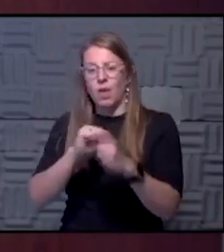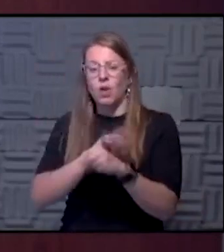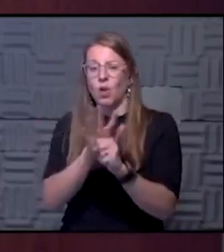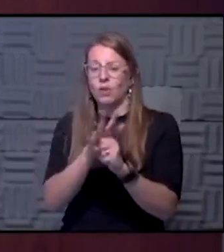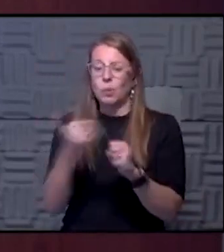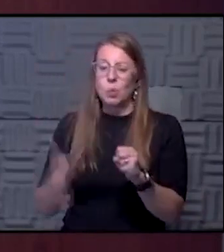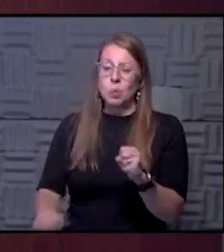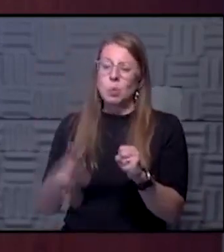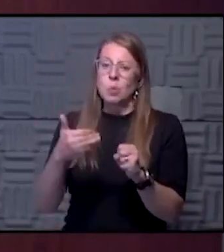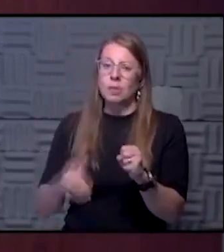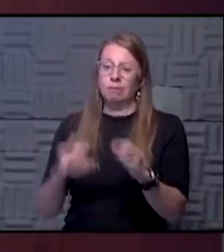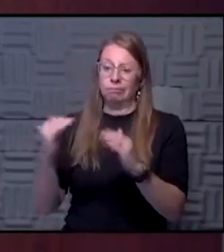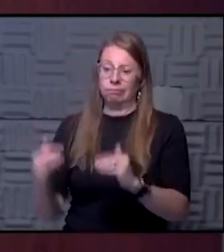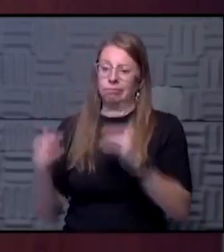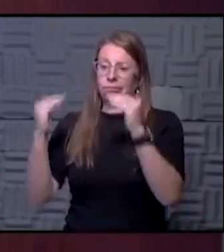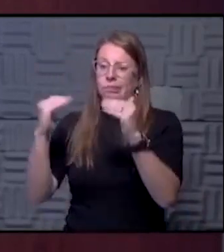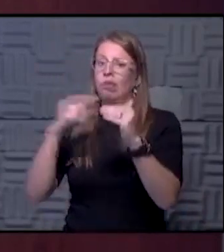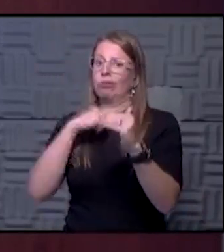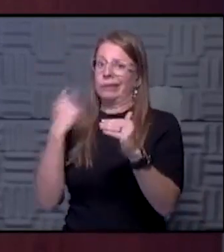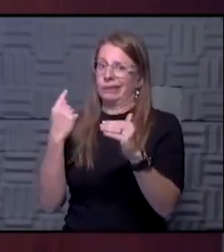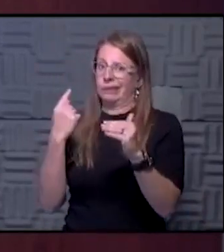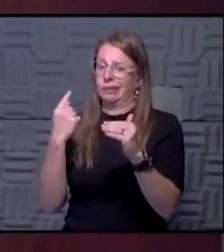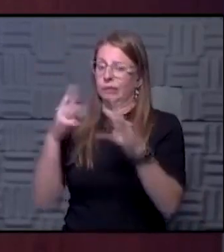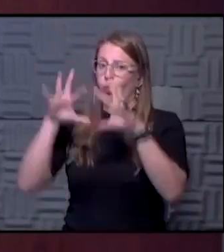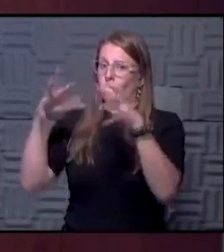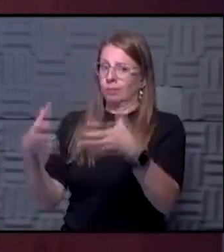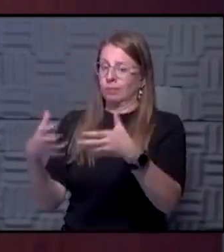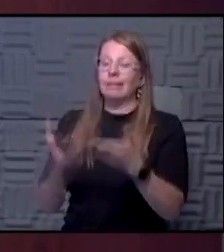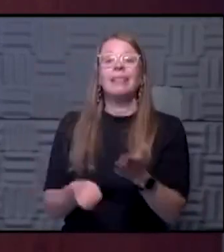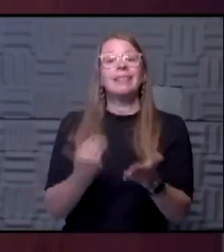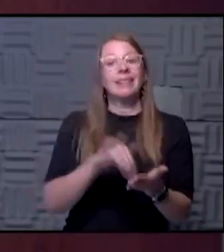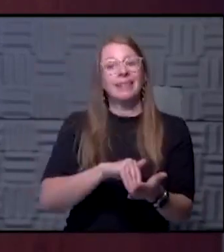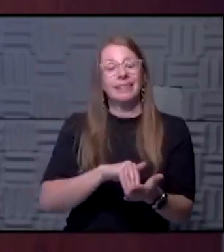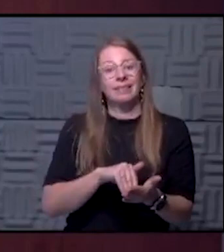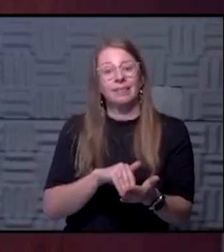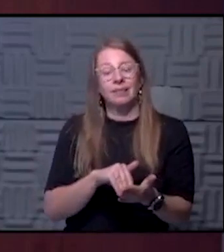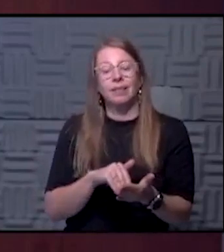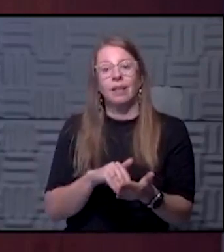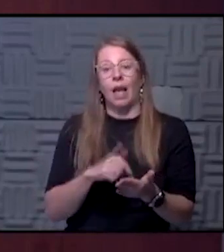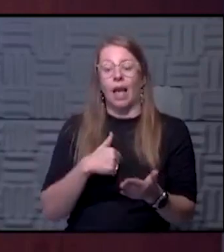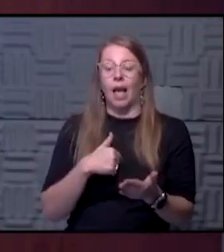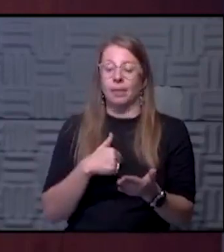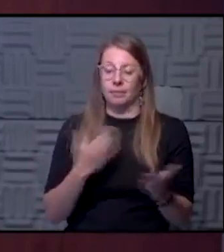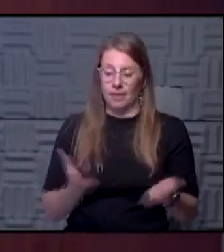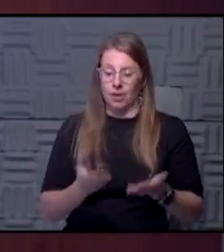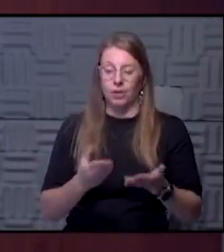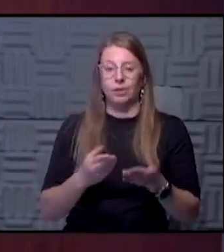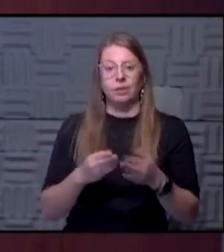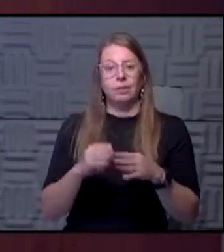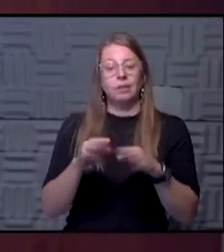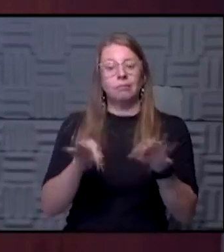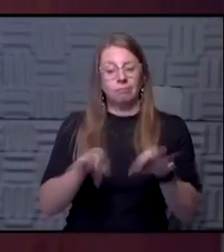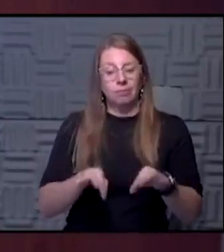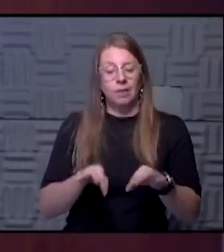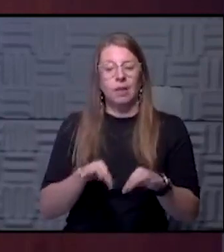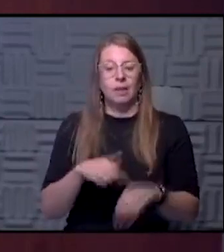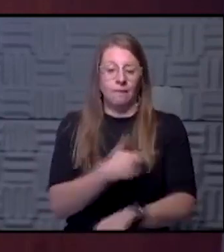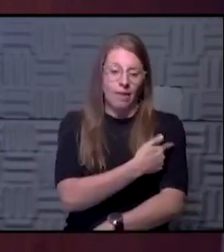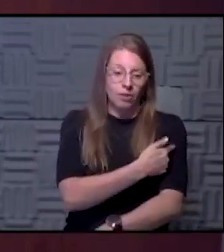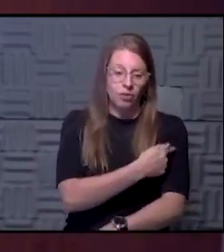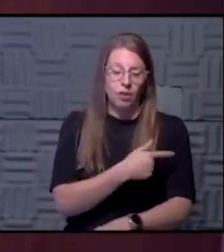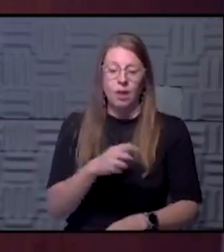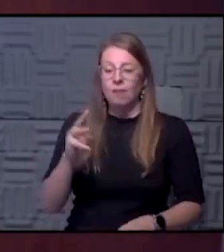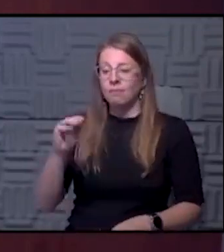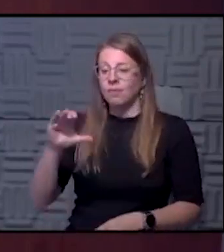is a high-risk group. Yeah. And so again, I'm here to talk about the COVID vaccine and the